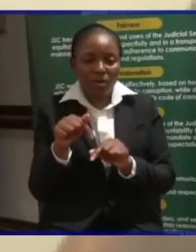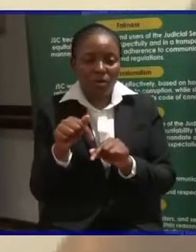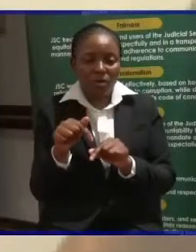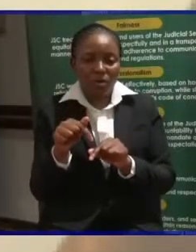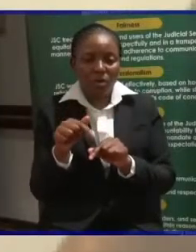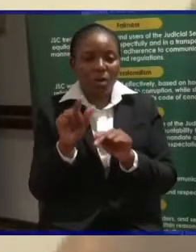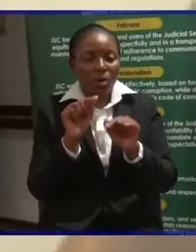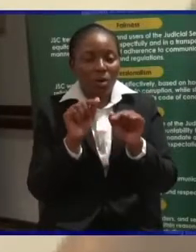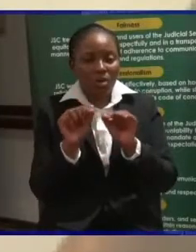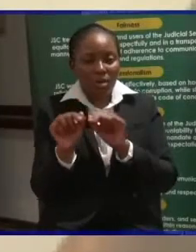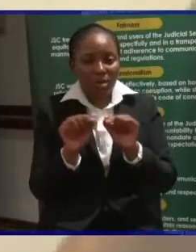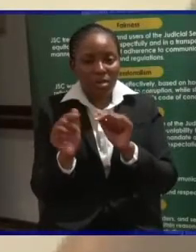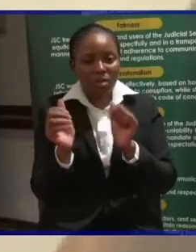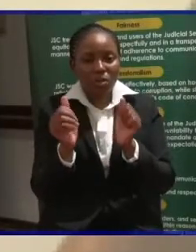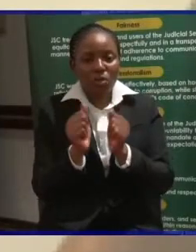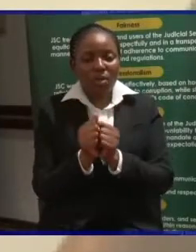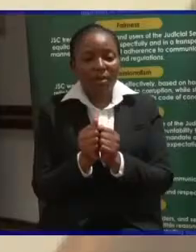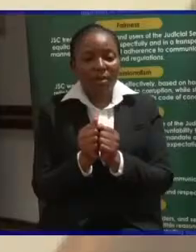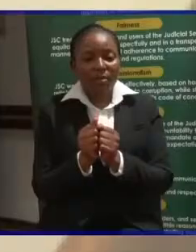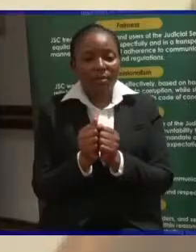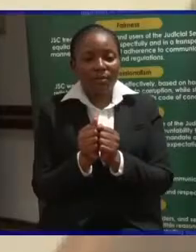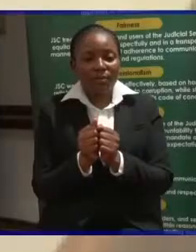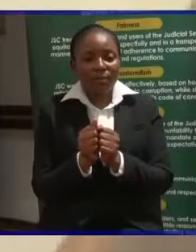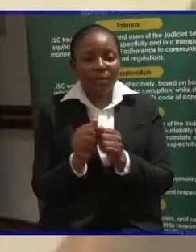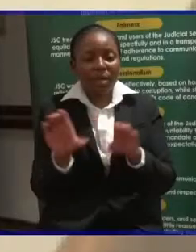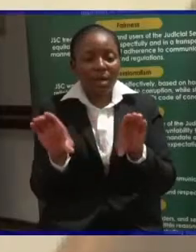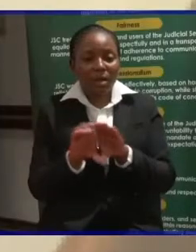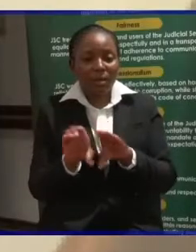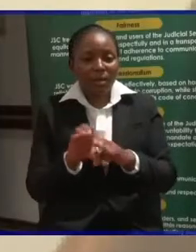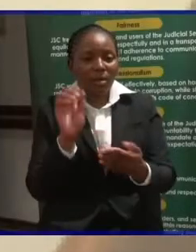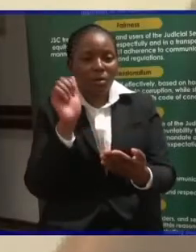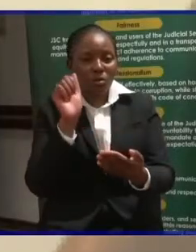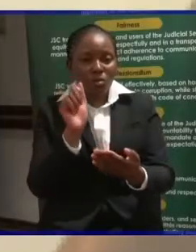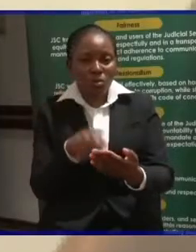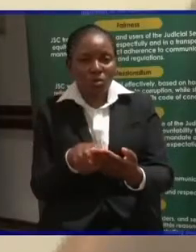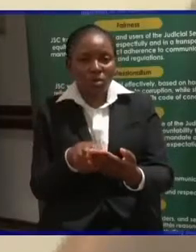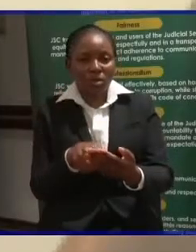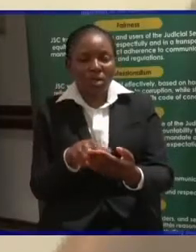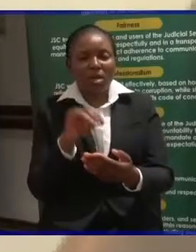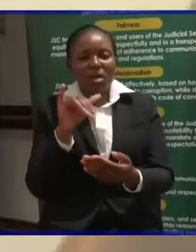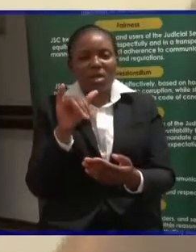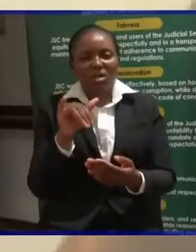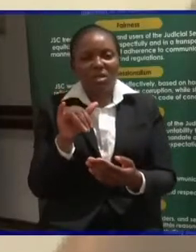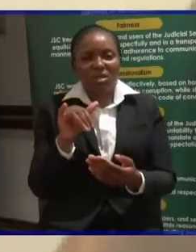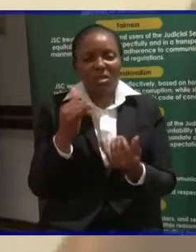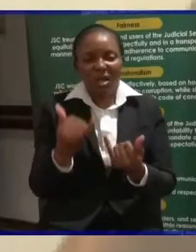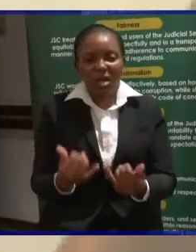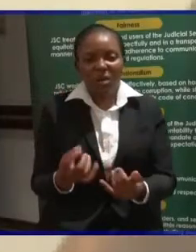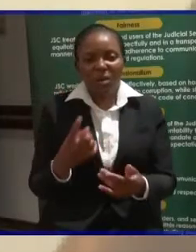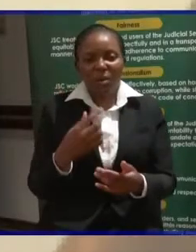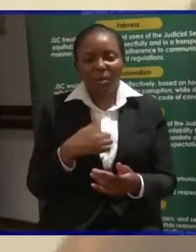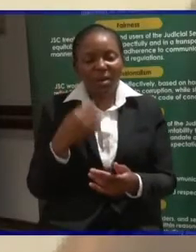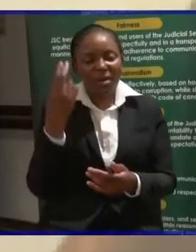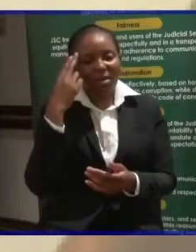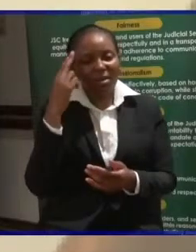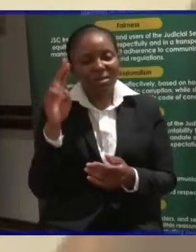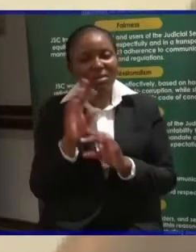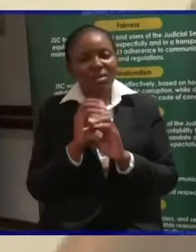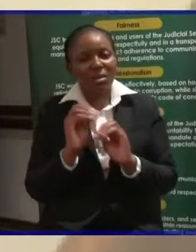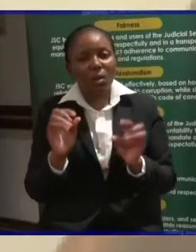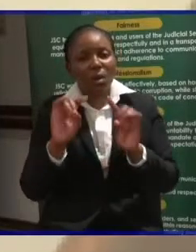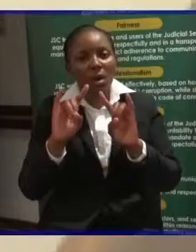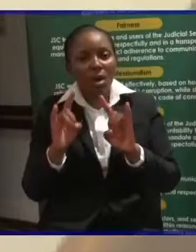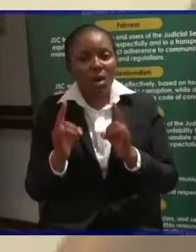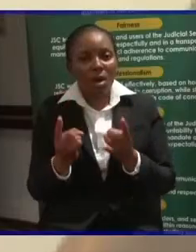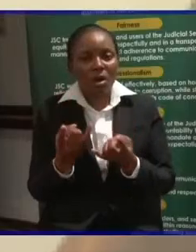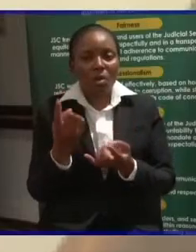In relation to your interaction with the labor court. Now, I didn't understand how it came